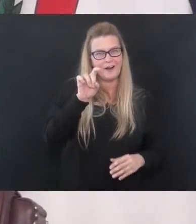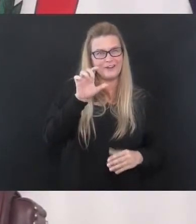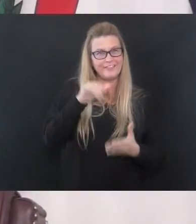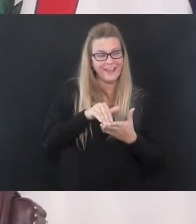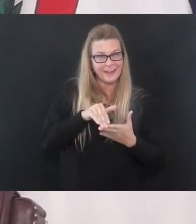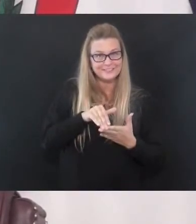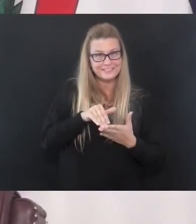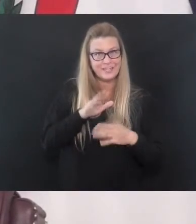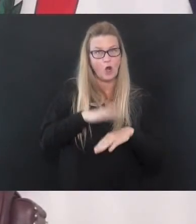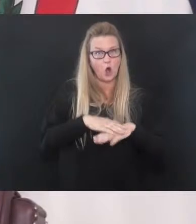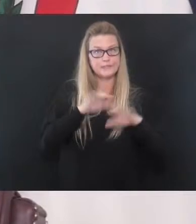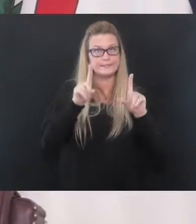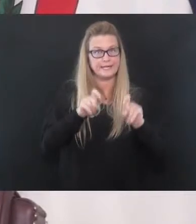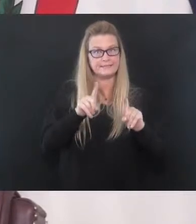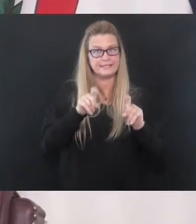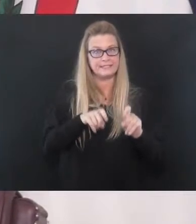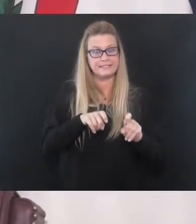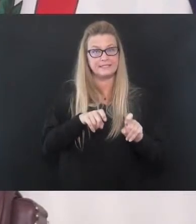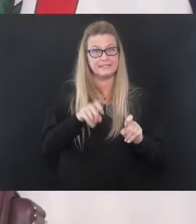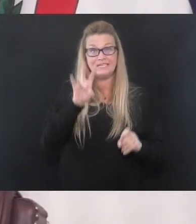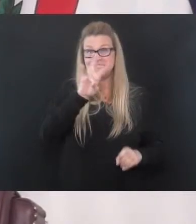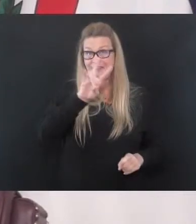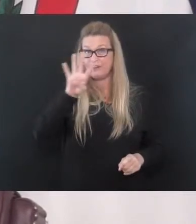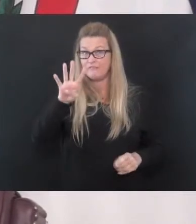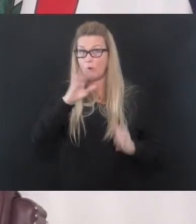$74,100,000 on testing.